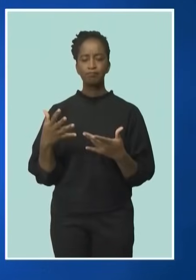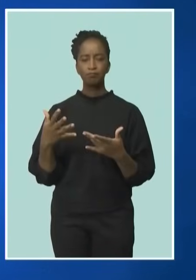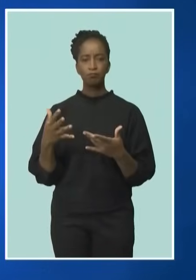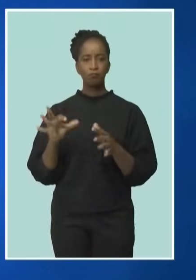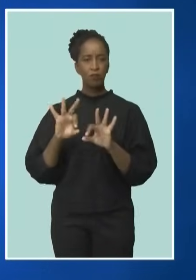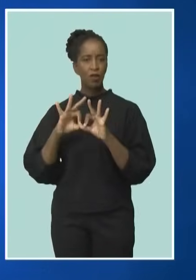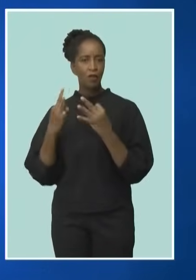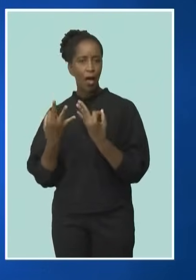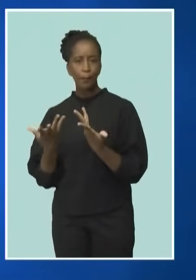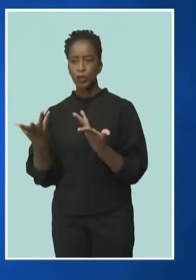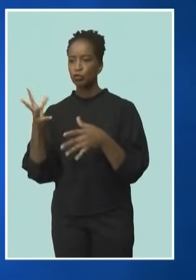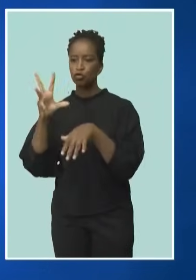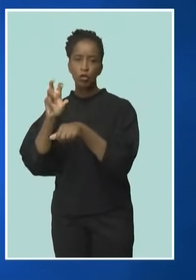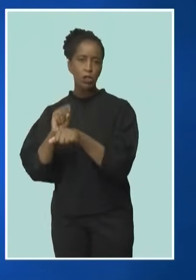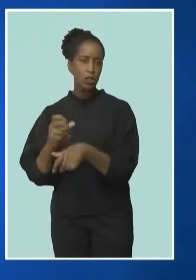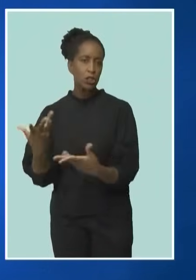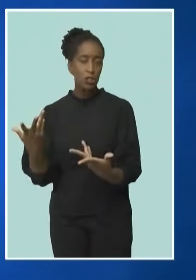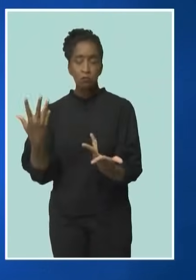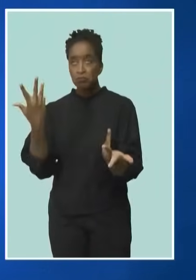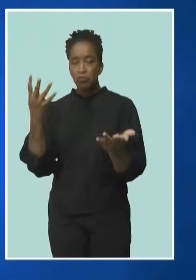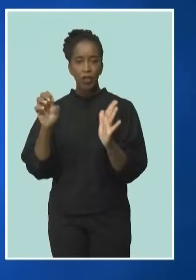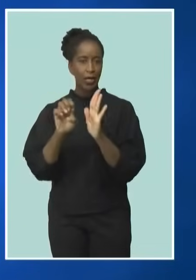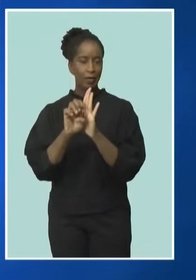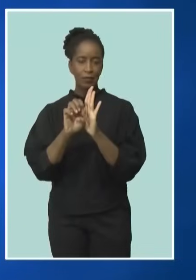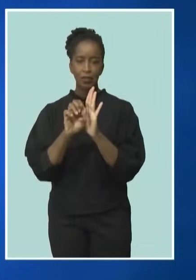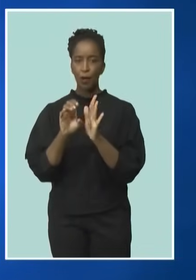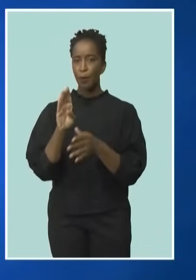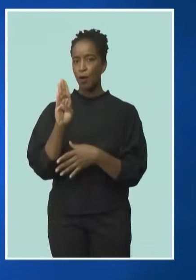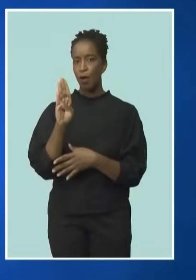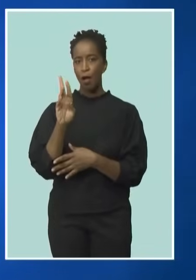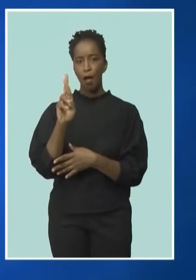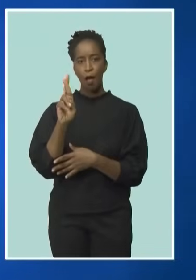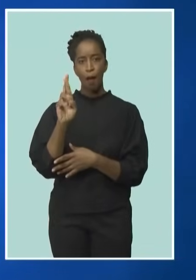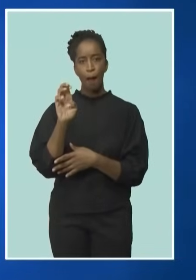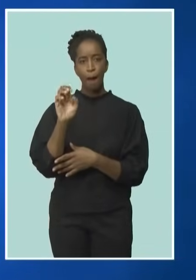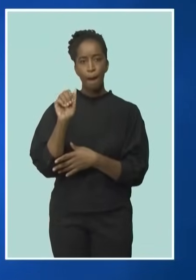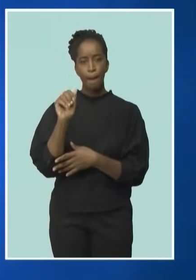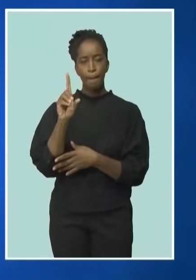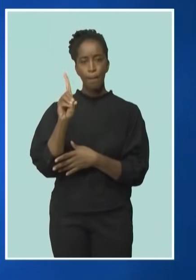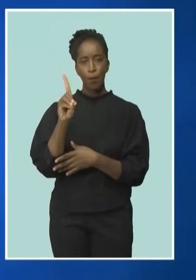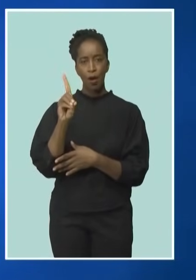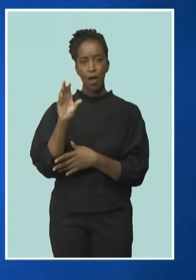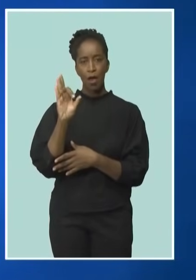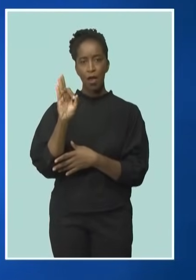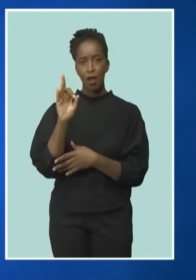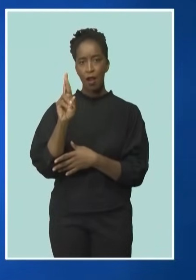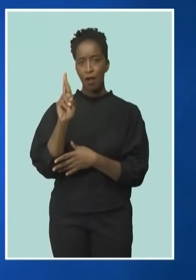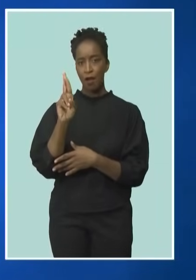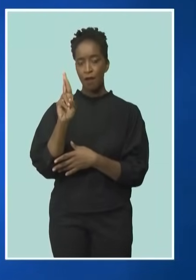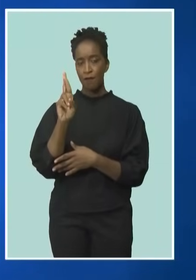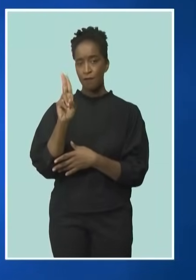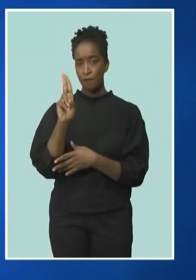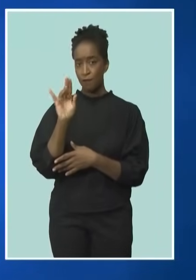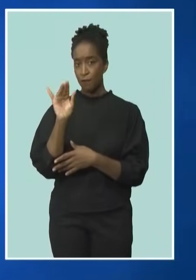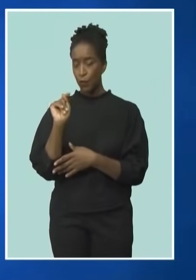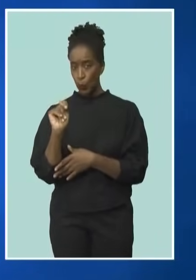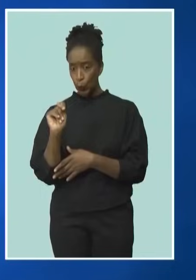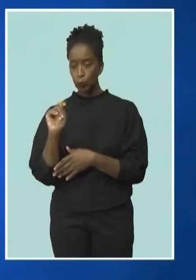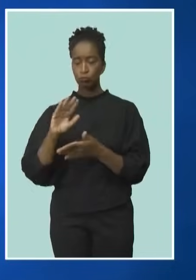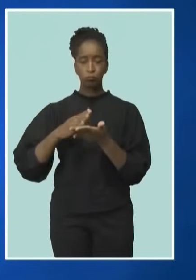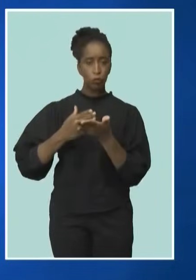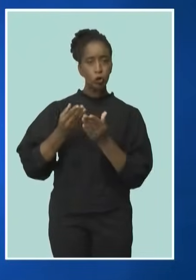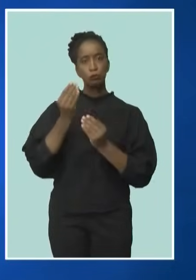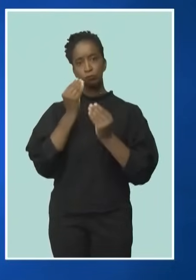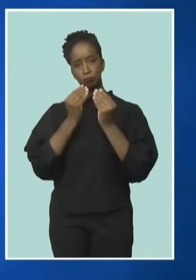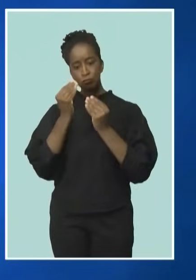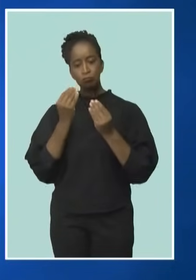like breadfruits. Today we had breadfruits as one of the key focuses with our preparation and so on. So how we can